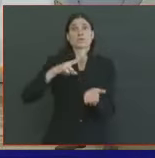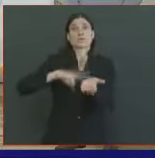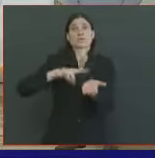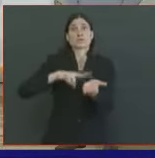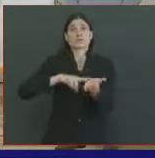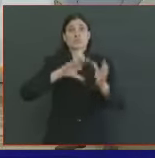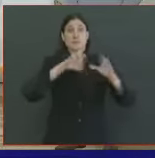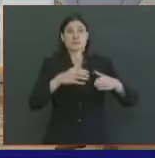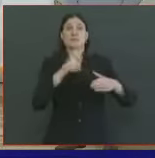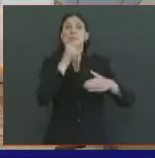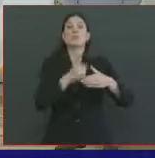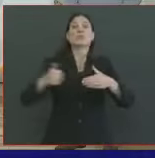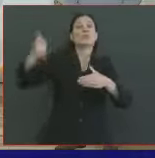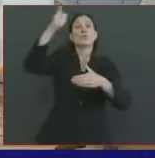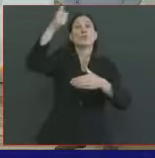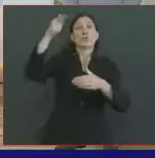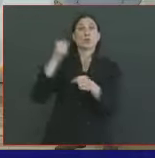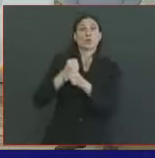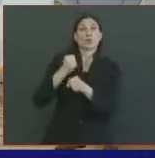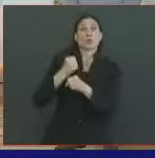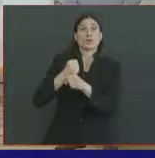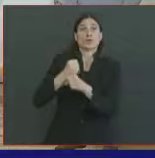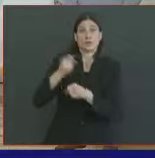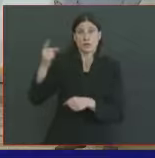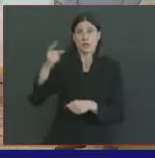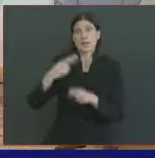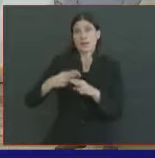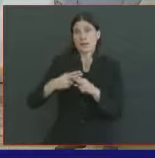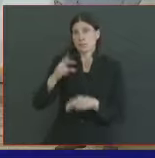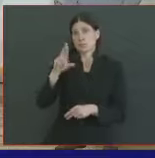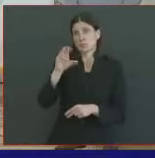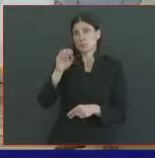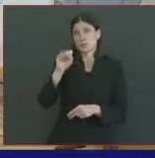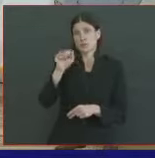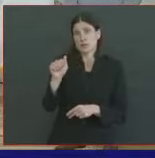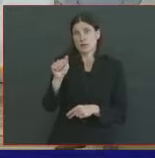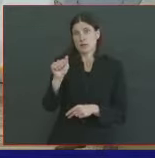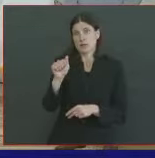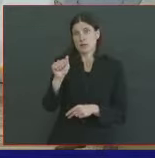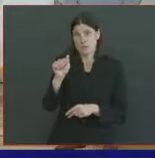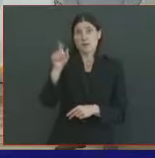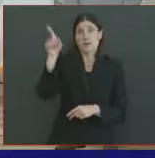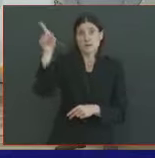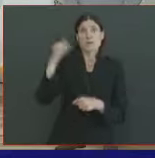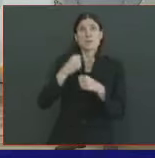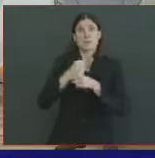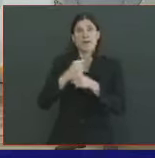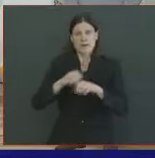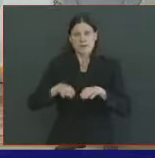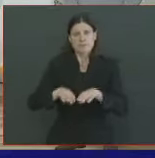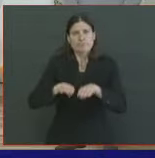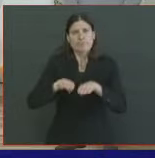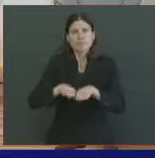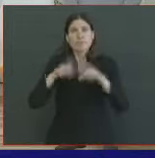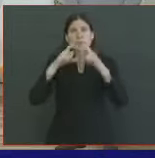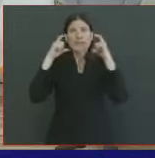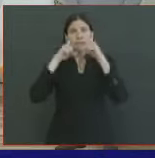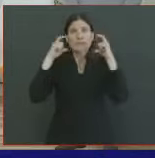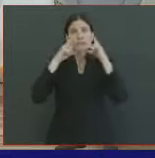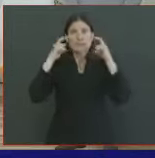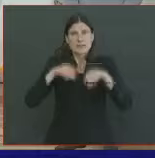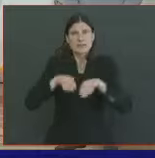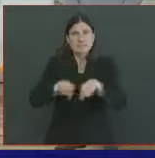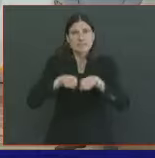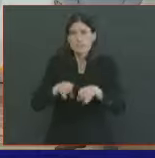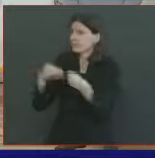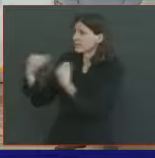of sewing and making. She cares about us. I just want to say thank you to Rosa. It's a beautiful thing to do, but when you put the mask on, it's funny, I was talking to my brother Joe the